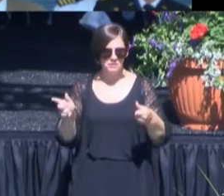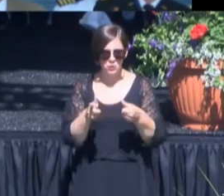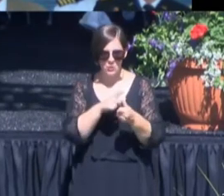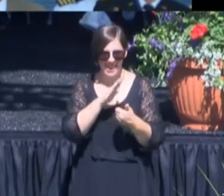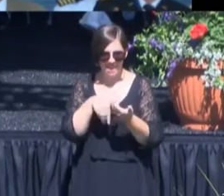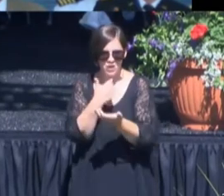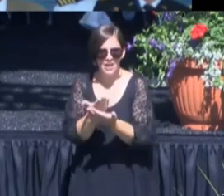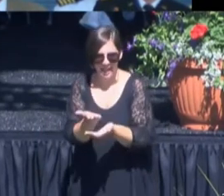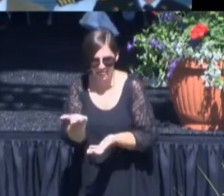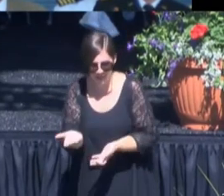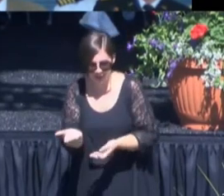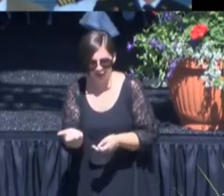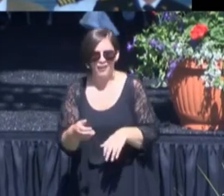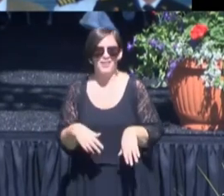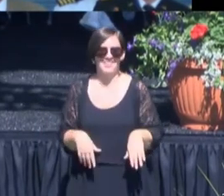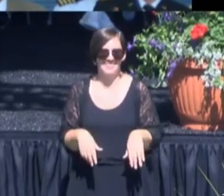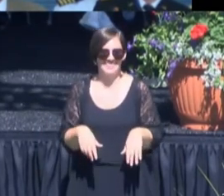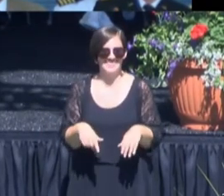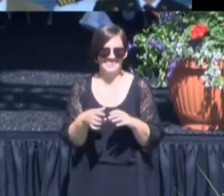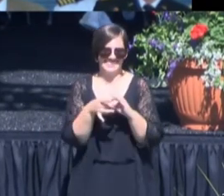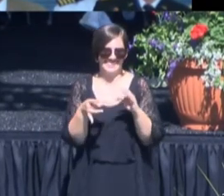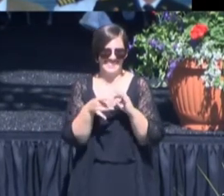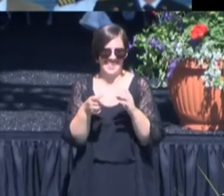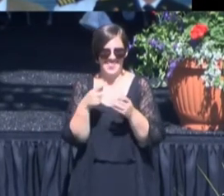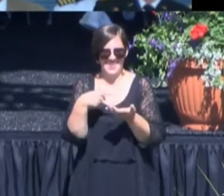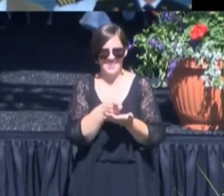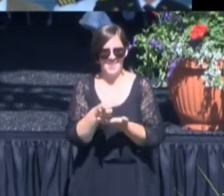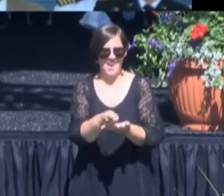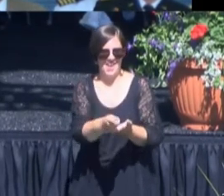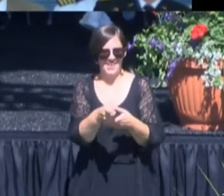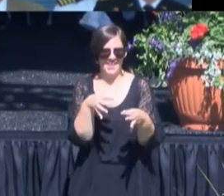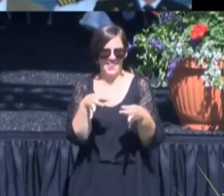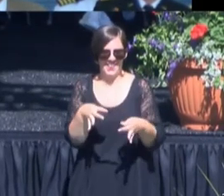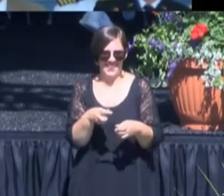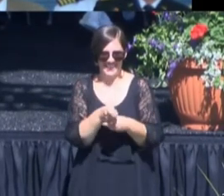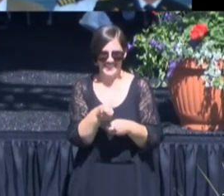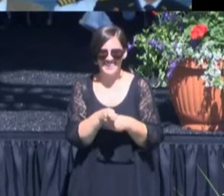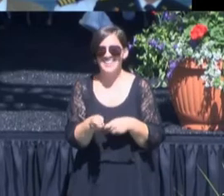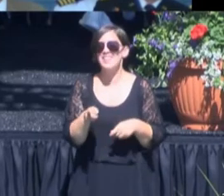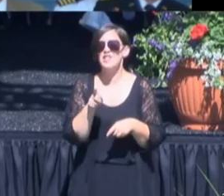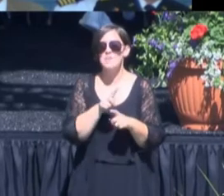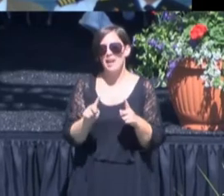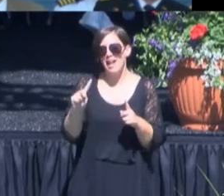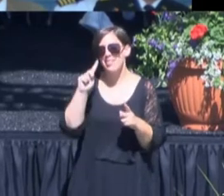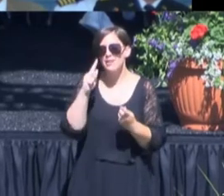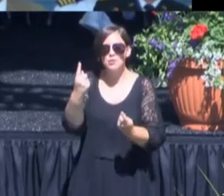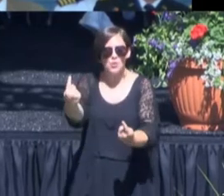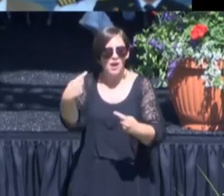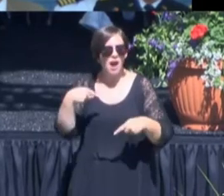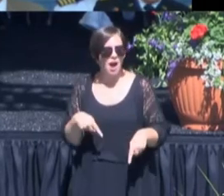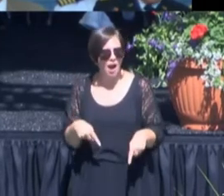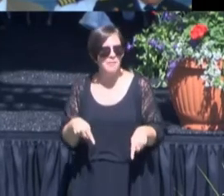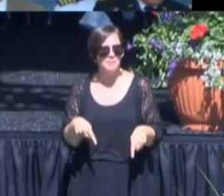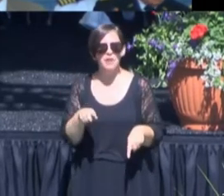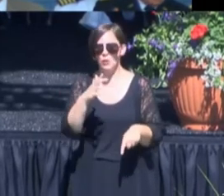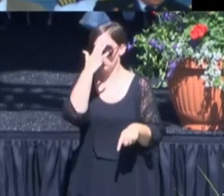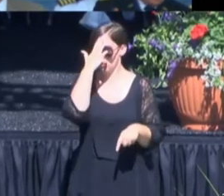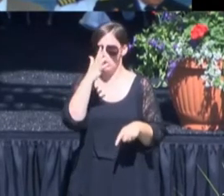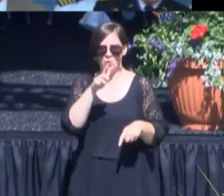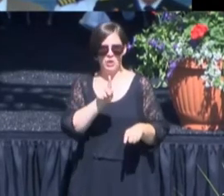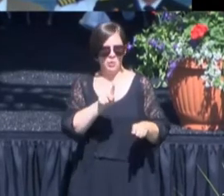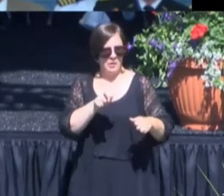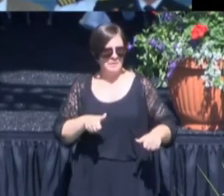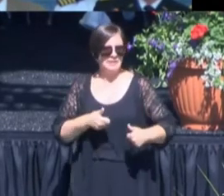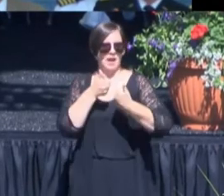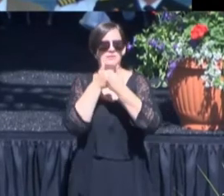place. A little nautical lore there probably. But I think that coming here, you could only know you were going to be tested.